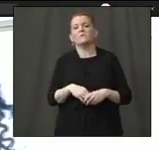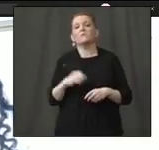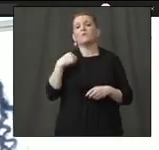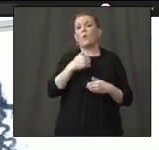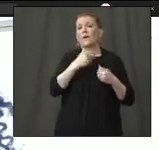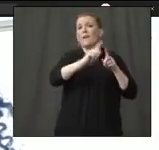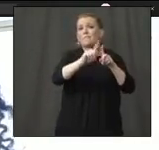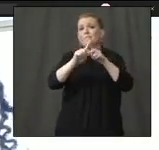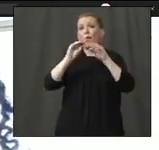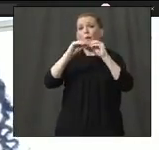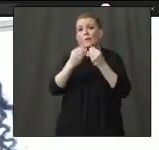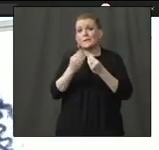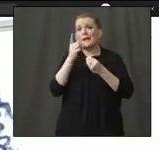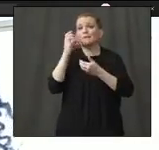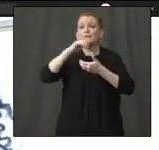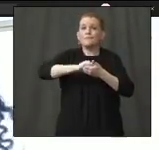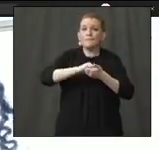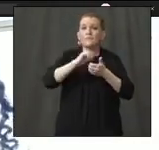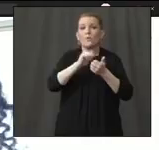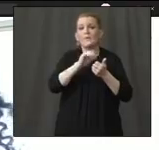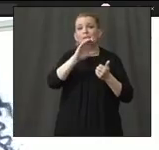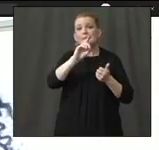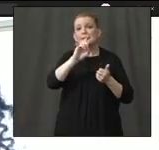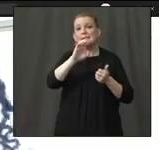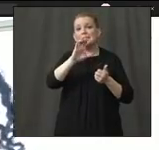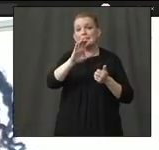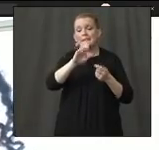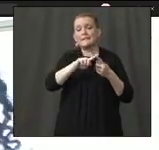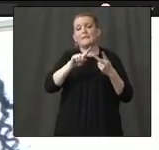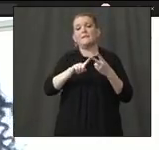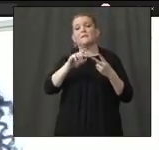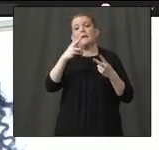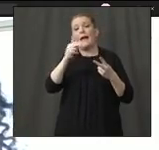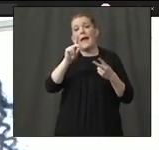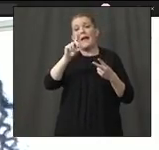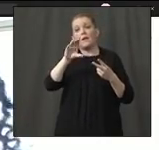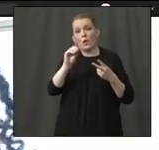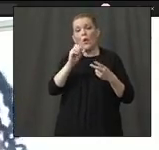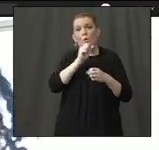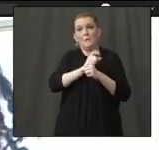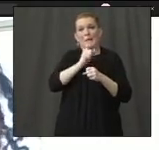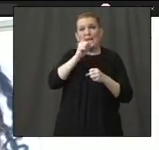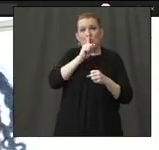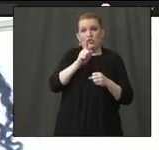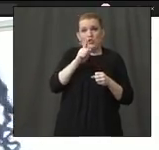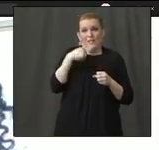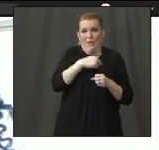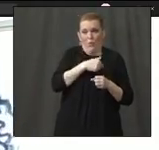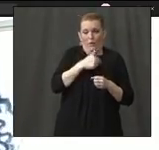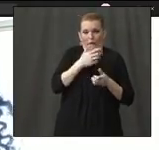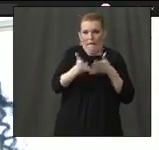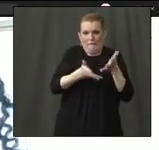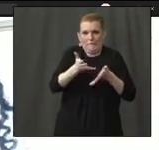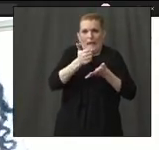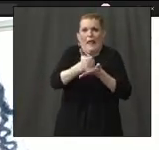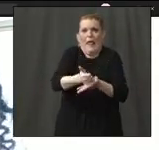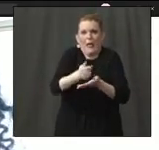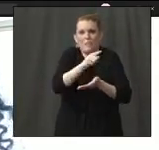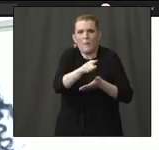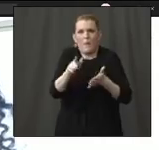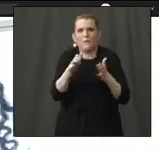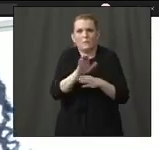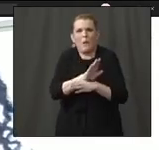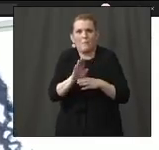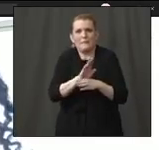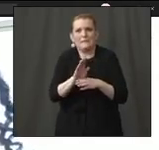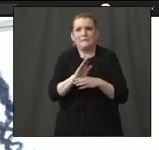to ensure that we are getting our small businesses this information and providing them technical assistance, and so that they understand